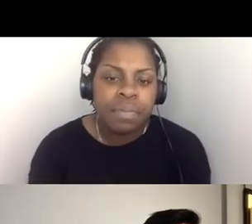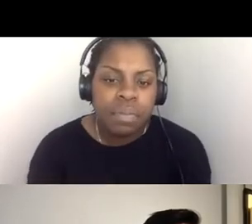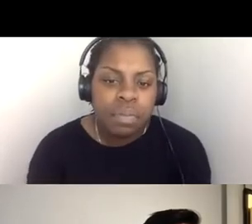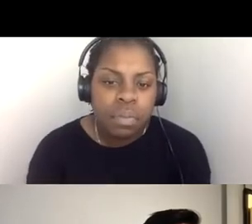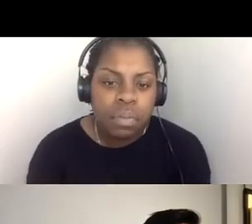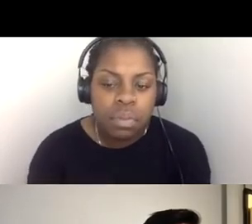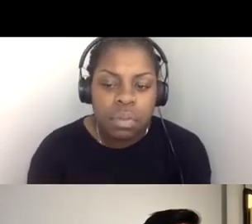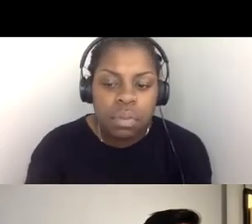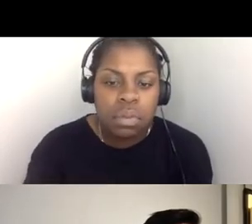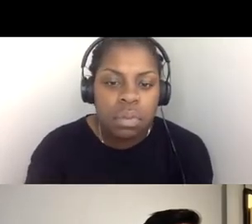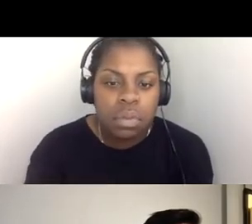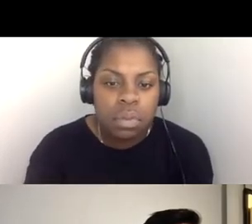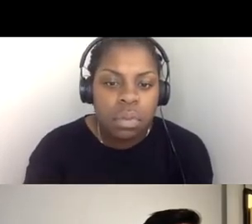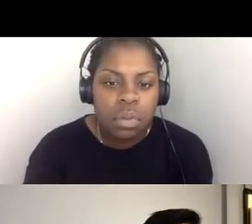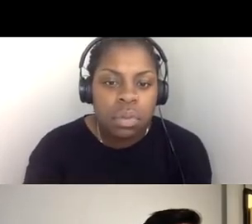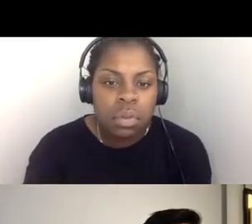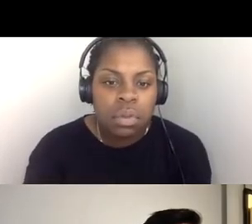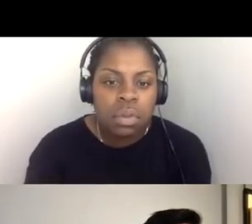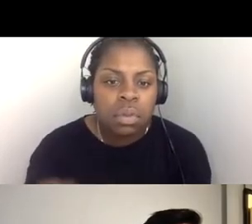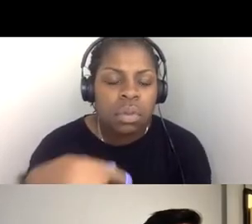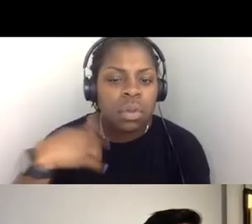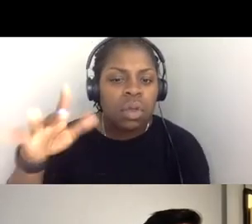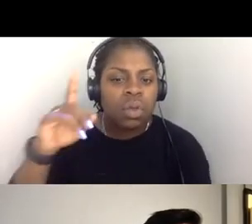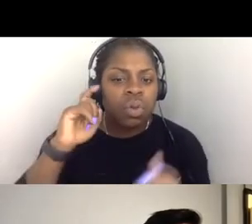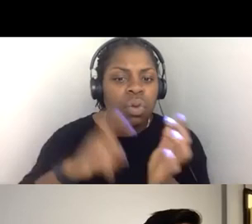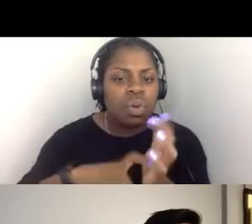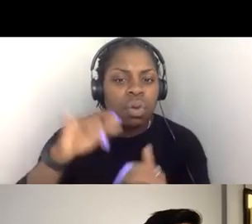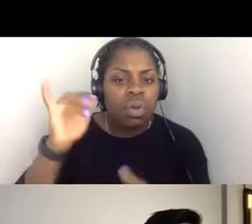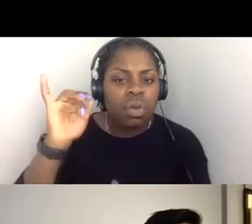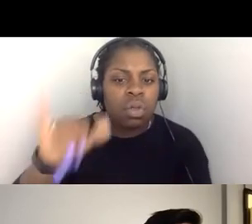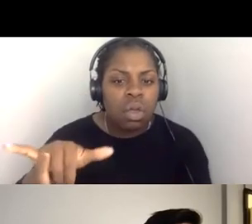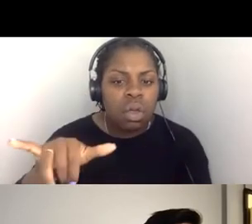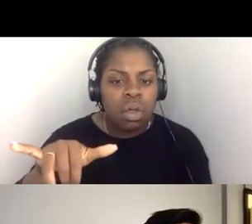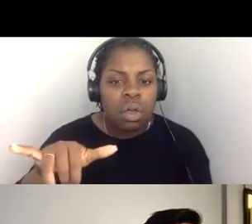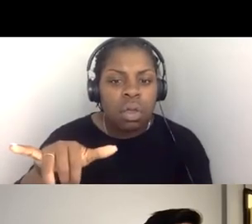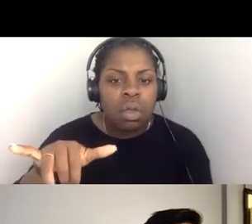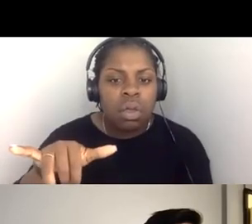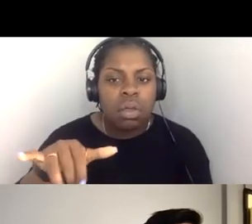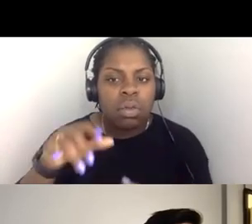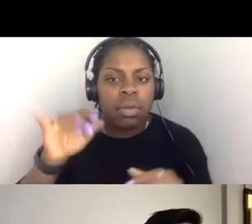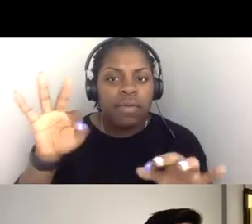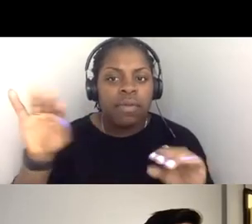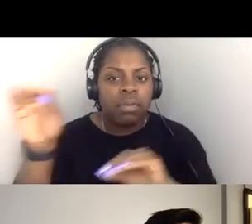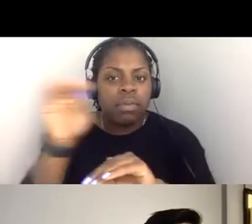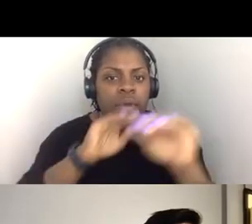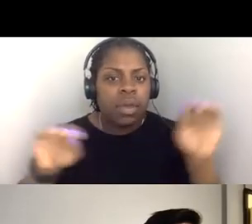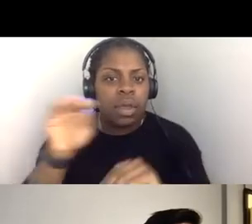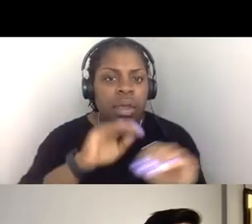I got a notice that Jael is asking for help in room 7, so I guess I'll go check that out.